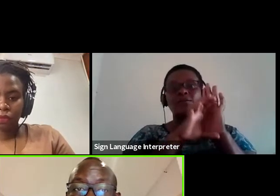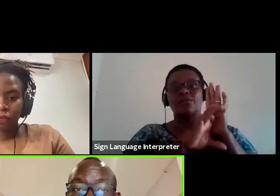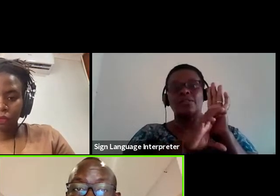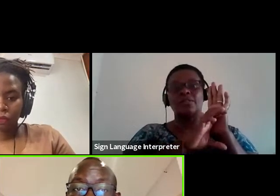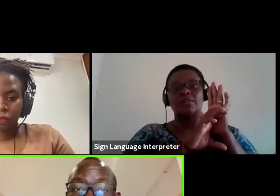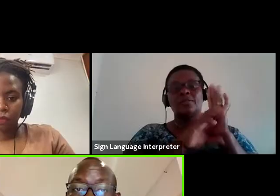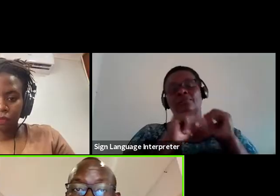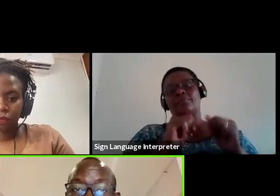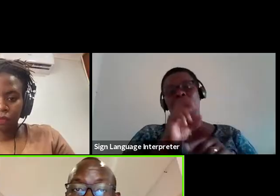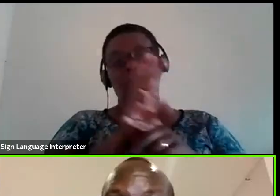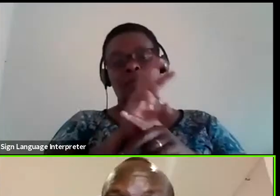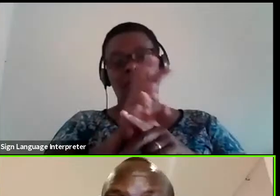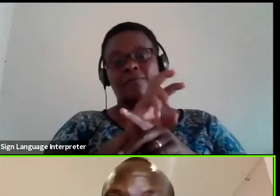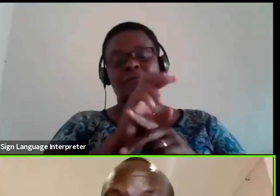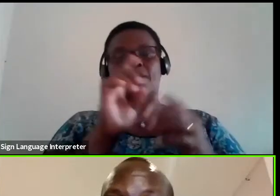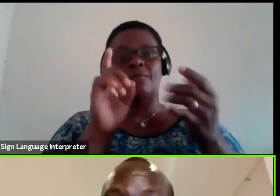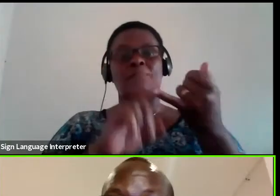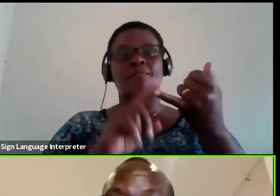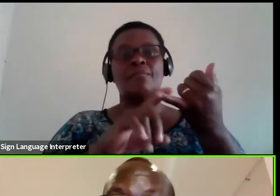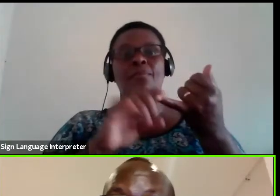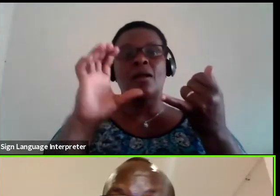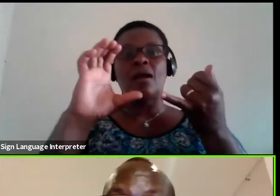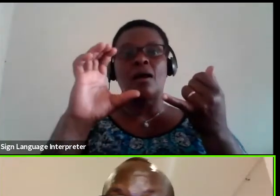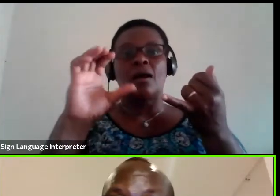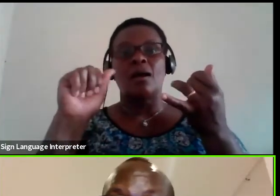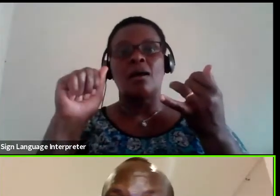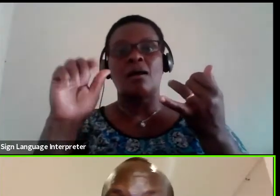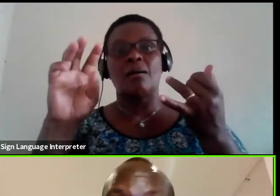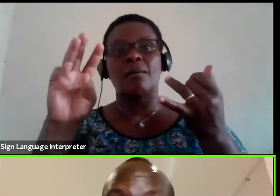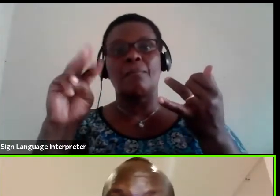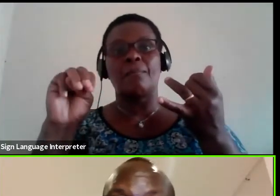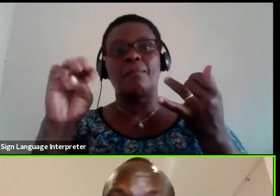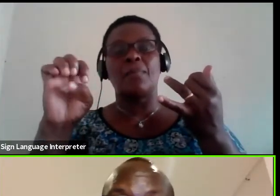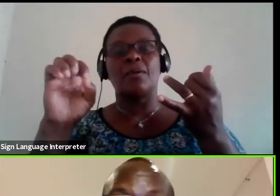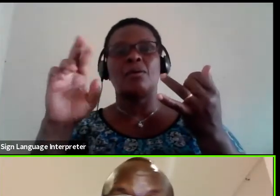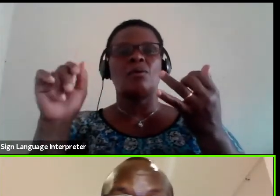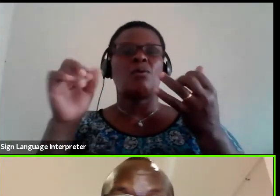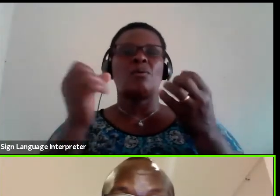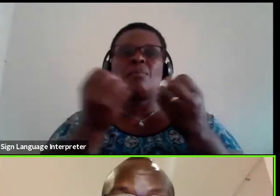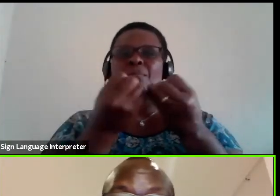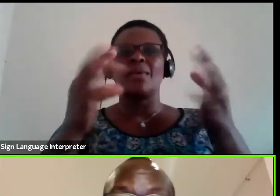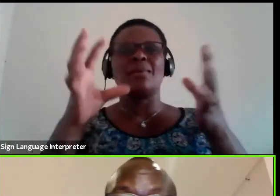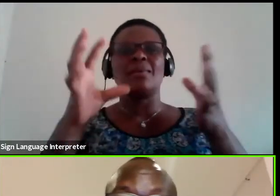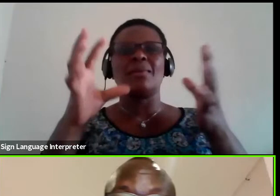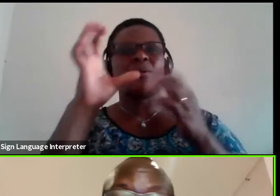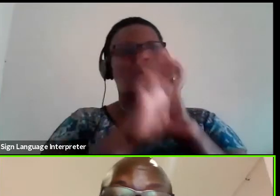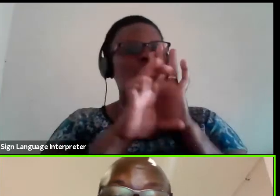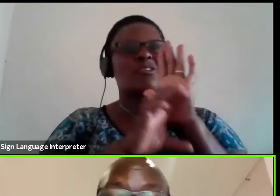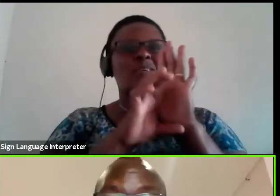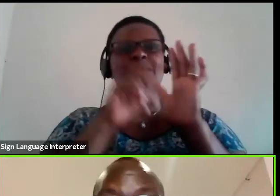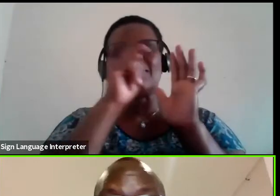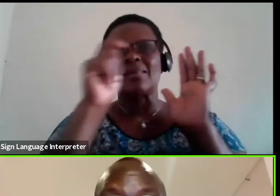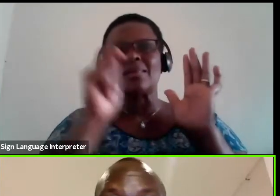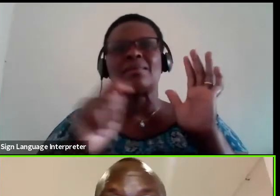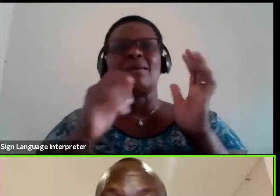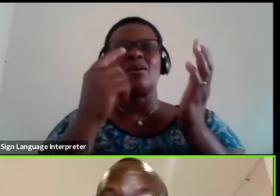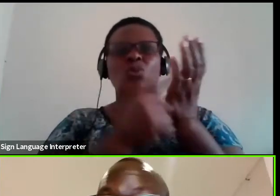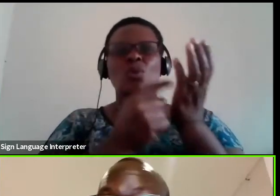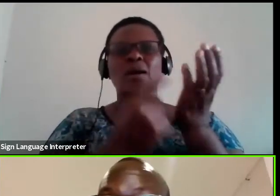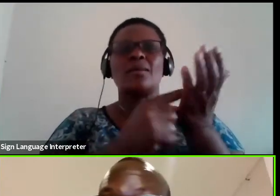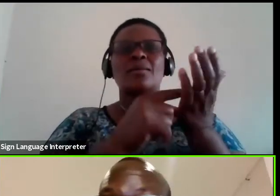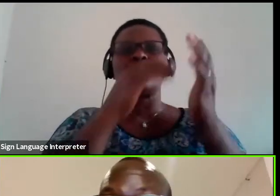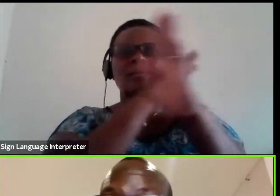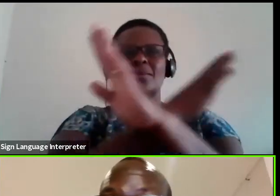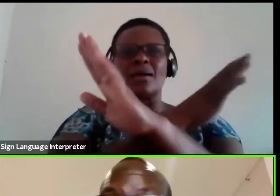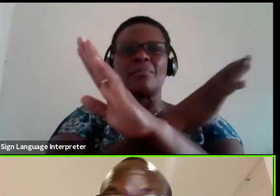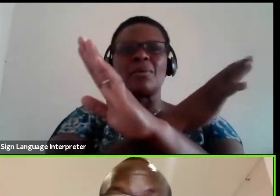respondents from Cameroon, Ethiopia, Kenya, Mozambique, Nigeria, Rwanda, Tanzania, Tunisia, Uganda, Zambia,